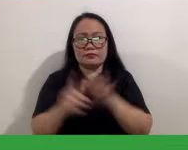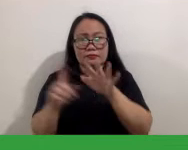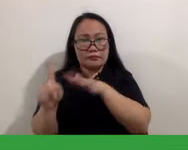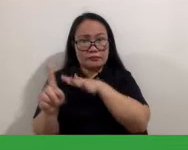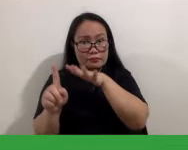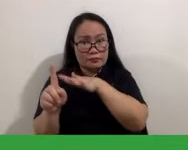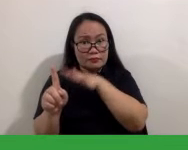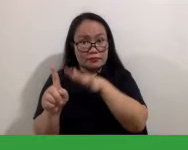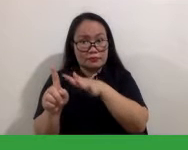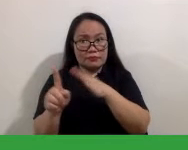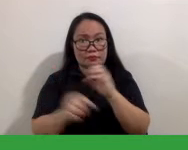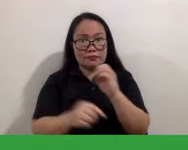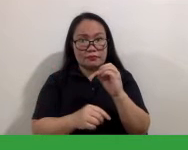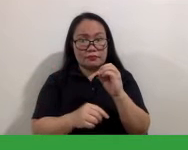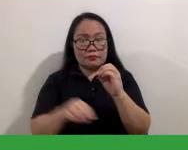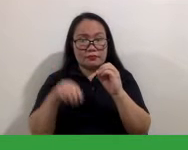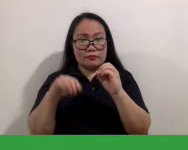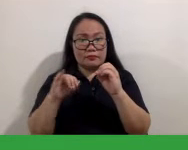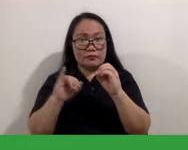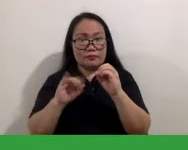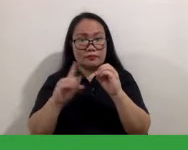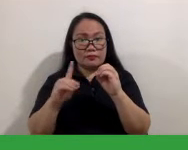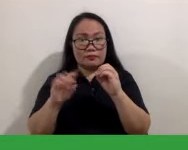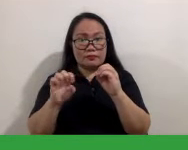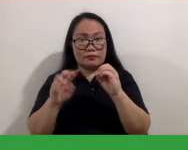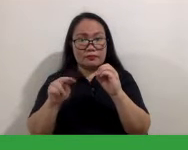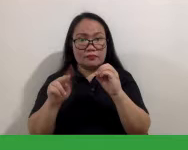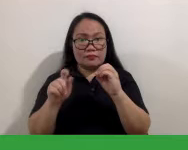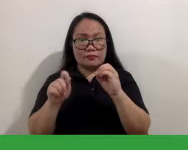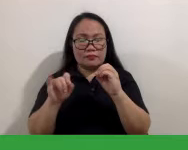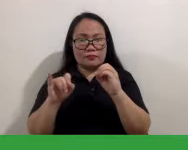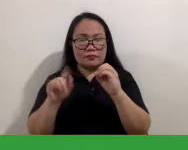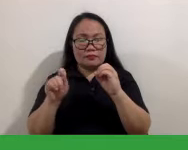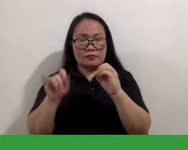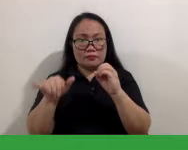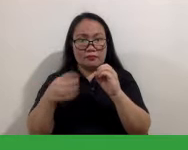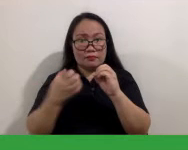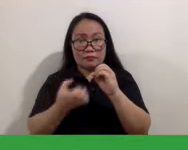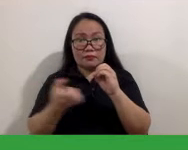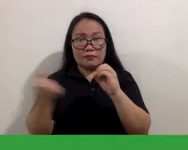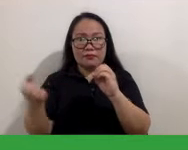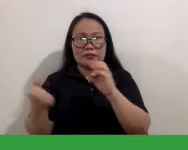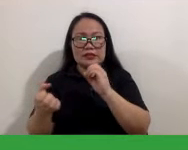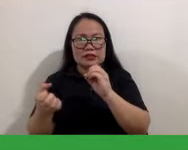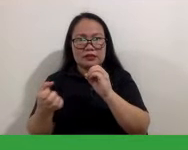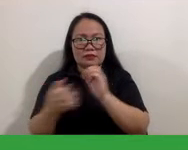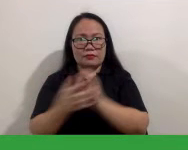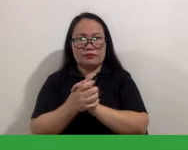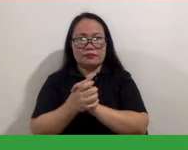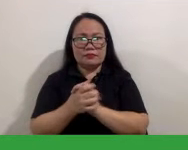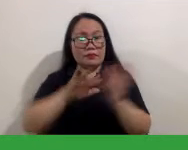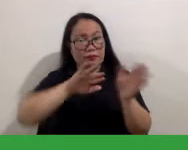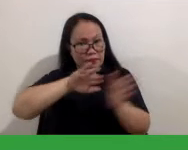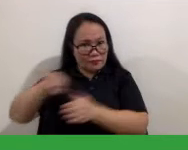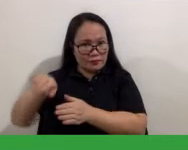you have noticed, 0 is the identity element in additive identity